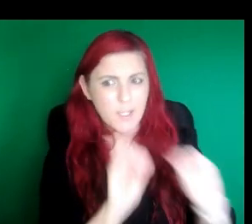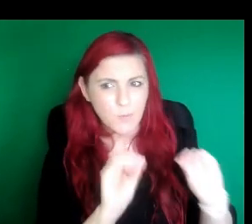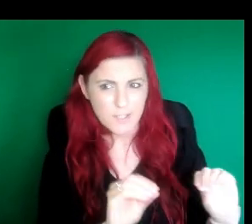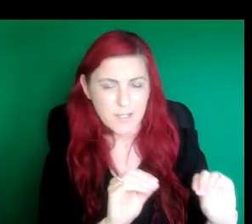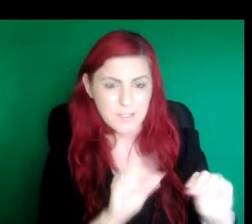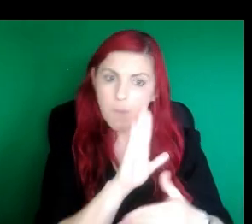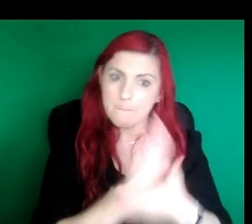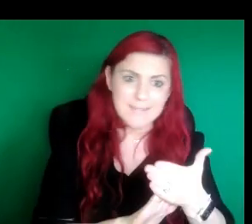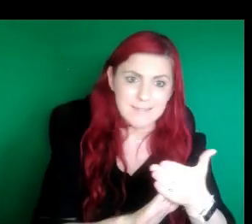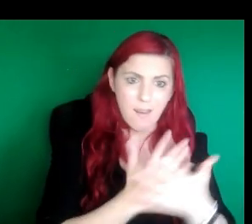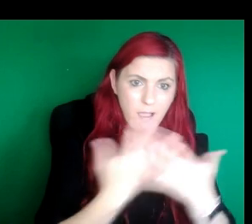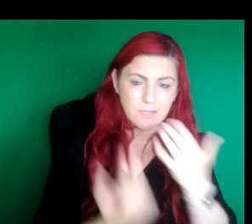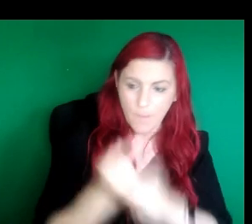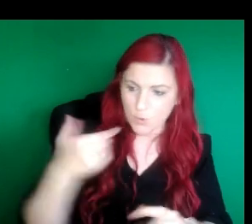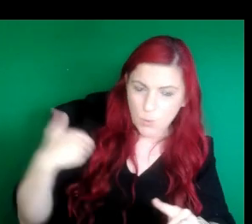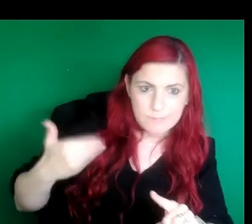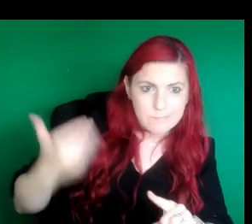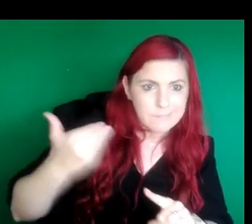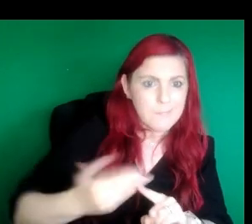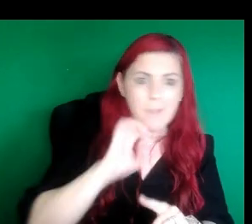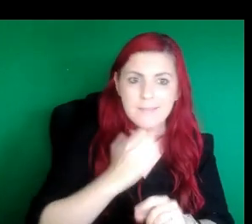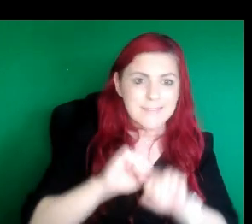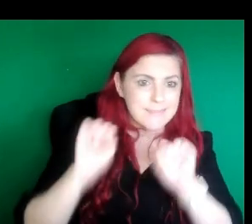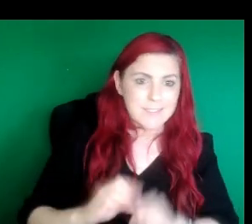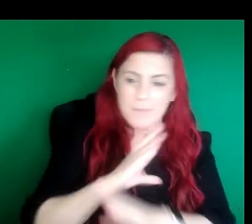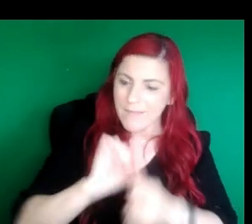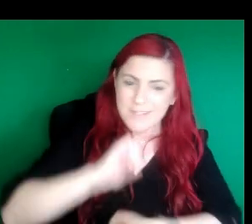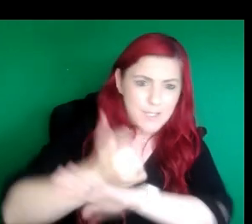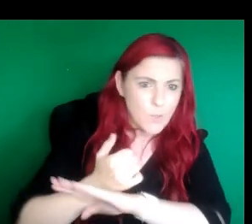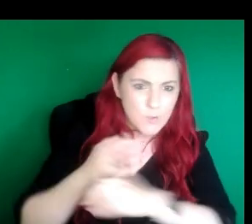who've missed out on opportunities because the system was not set up to deal with